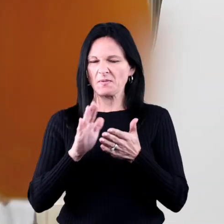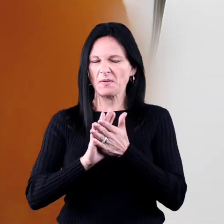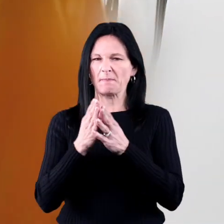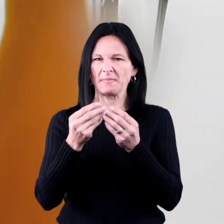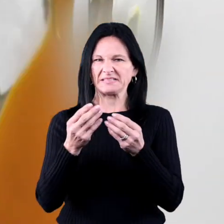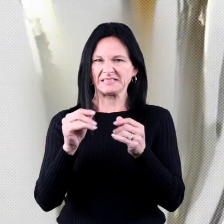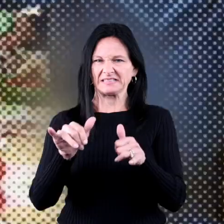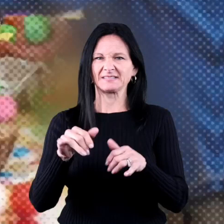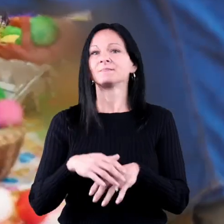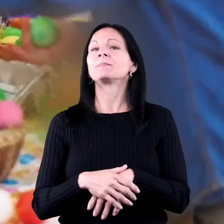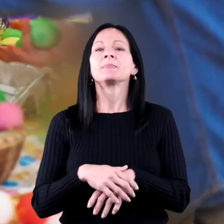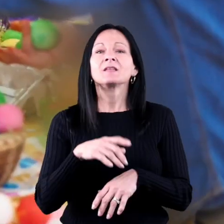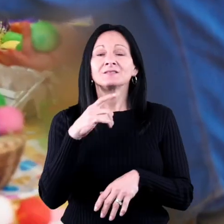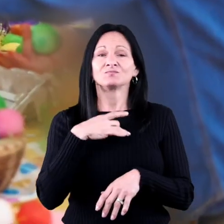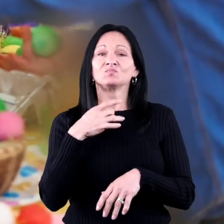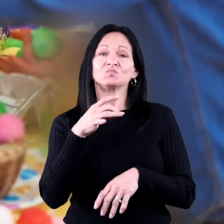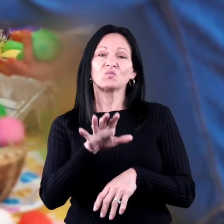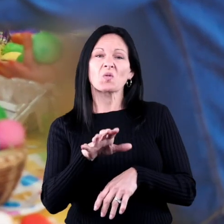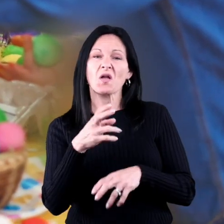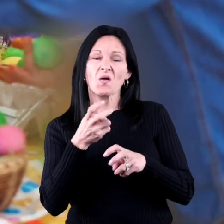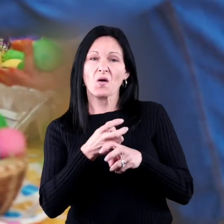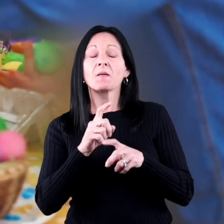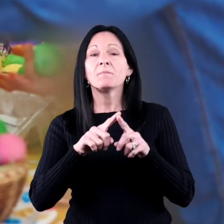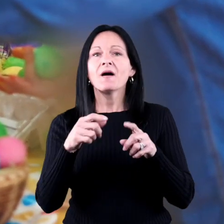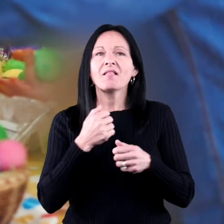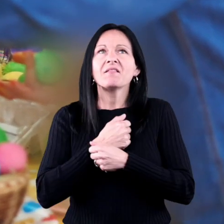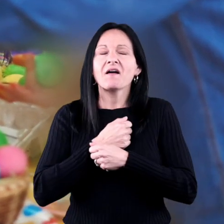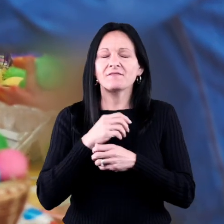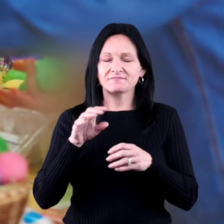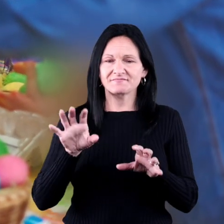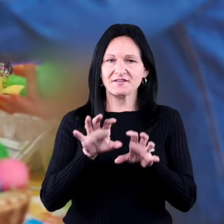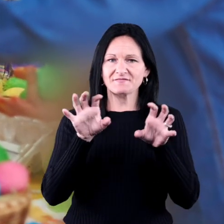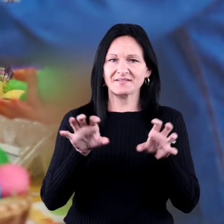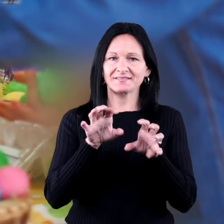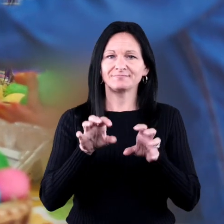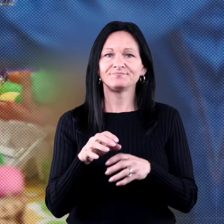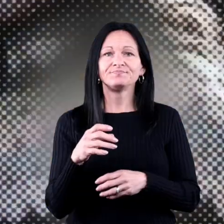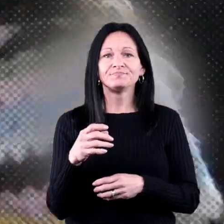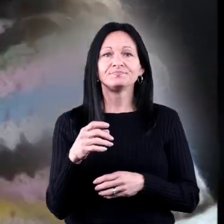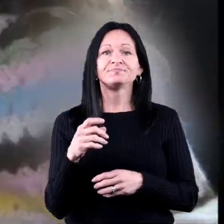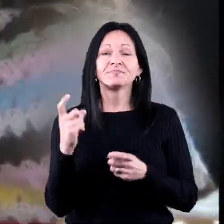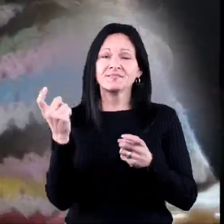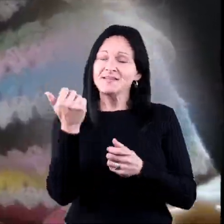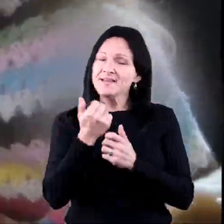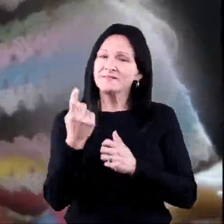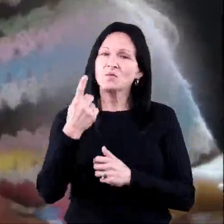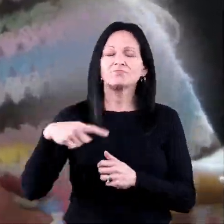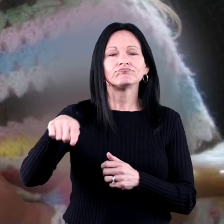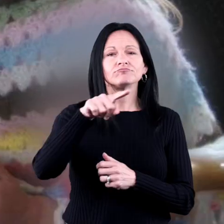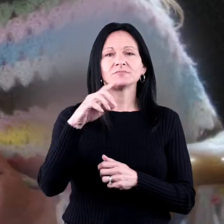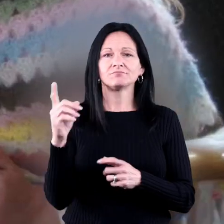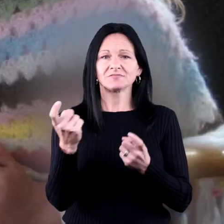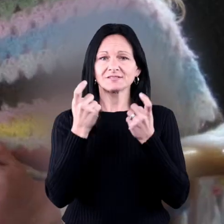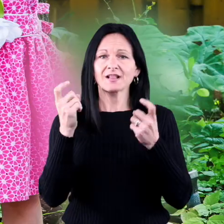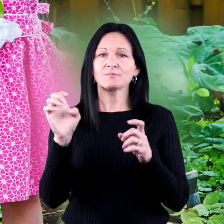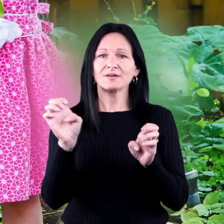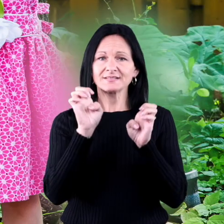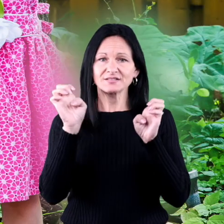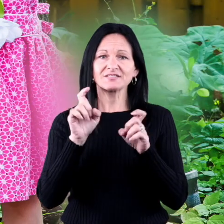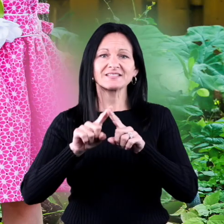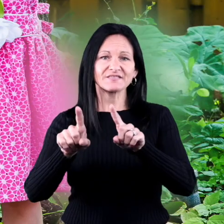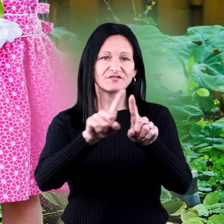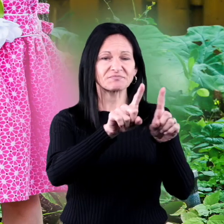get messy. I don't like to eat hard-boiled eggs, but I love to decorate them. Everyone celebrates Easter time